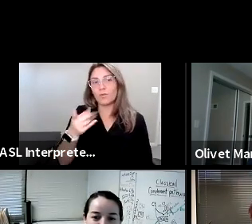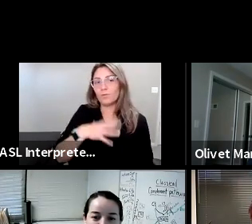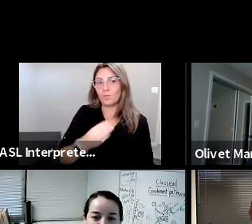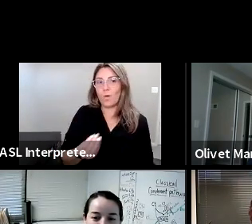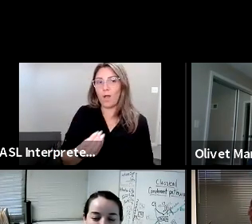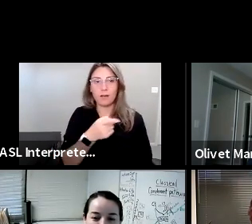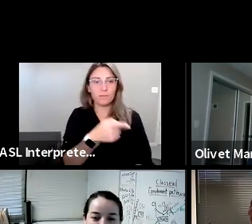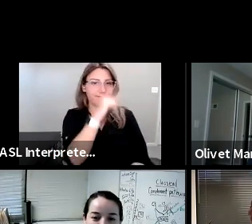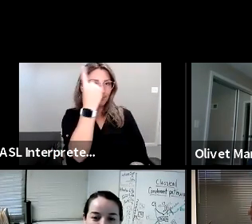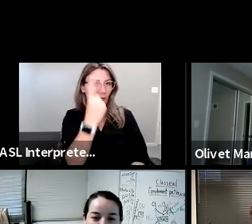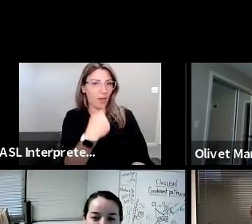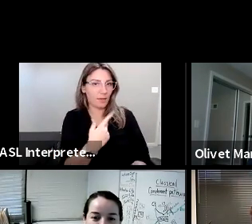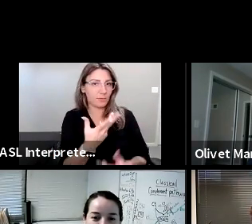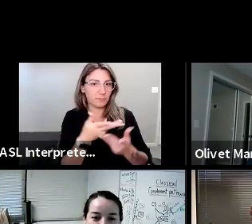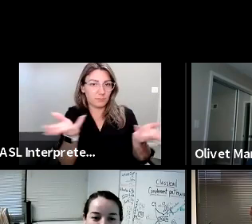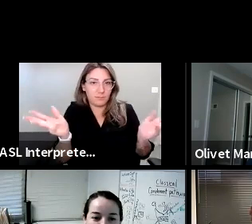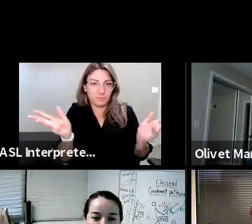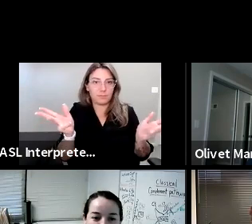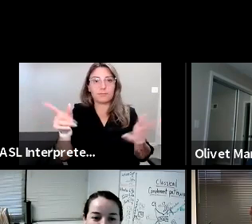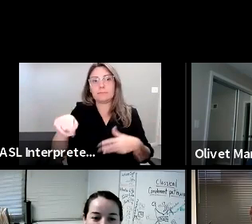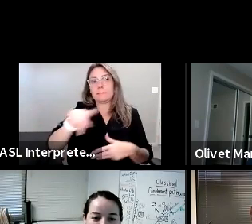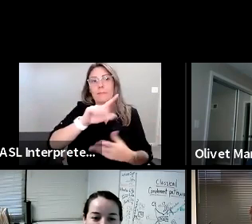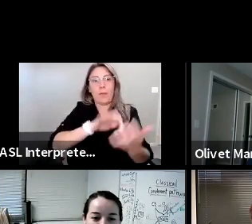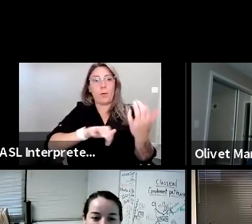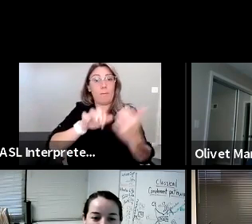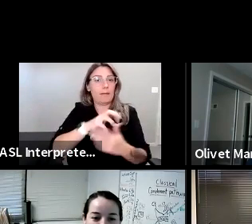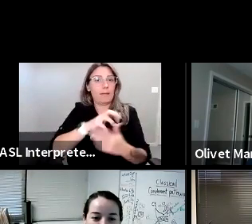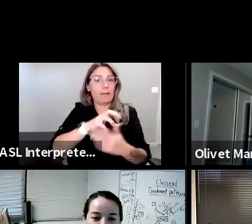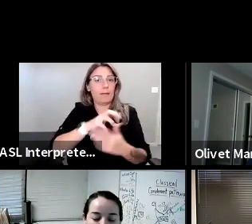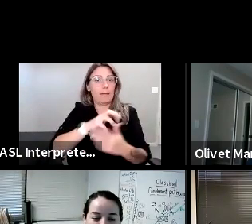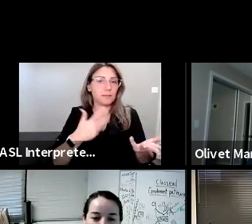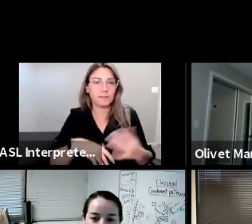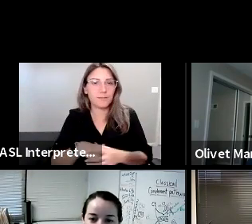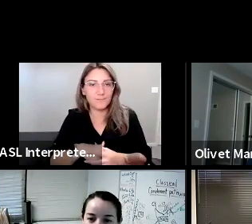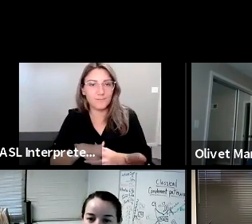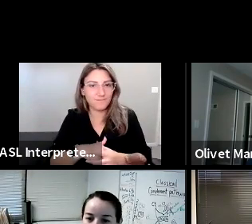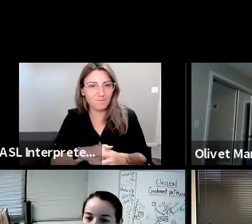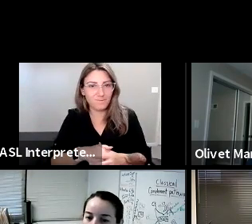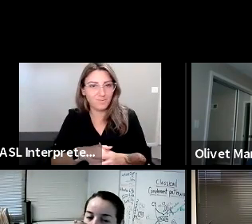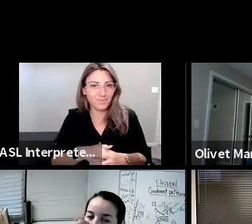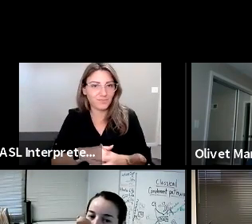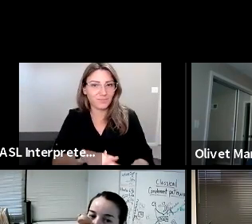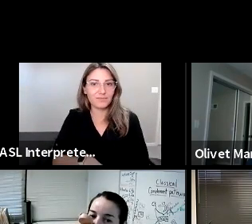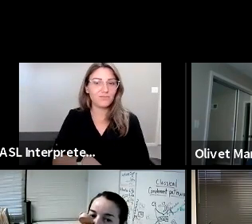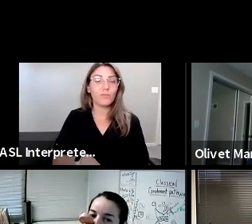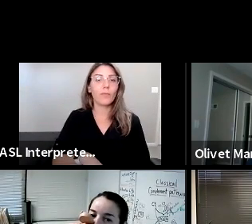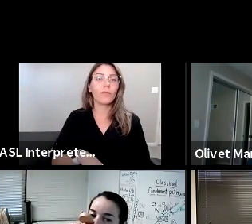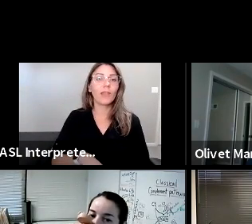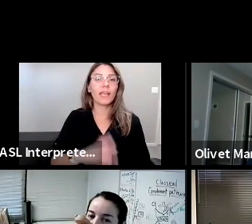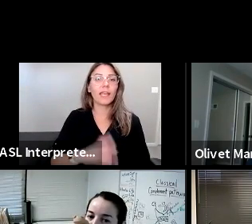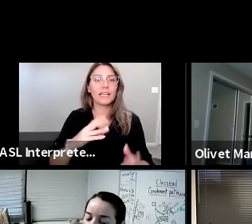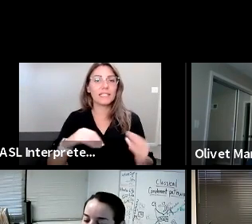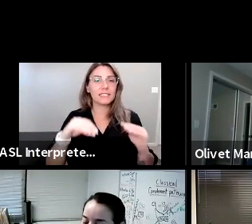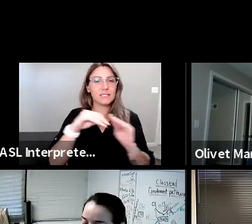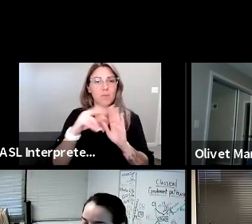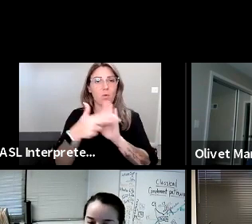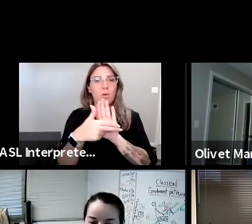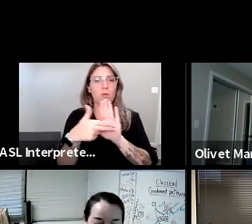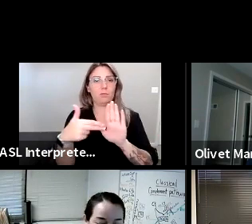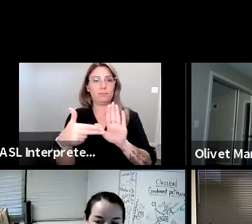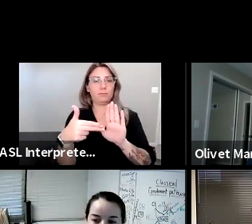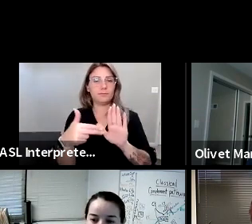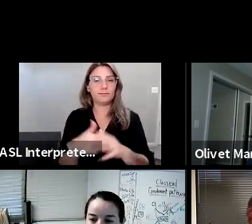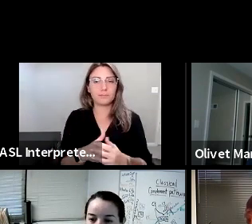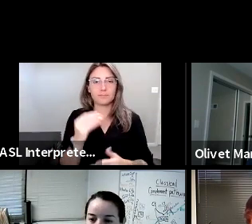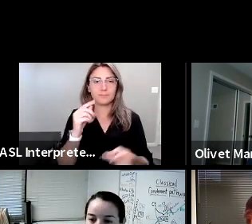and she's black and they're mixed, whatever. It's very, it's much more defined. And going